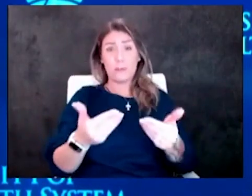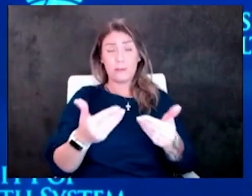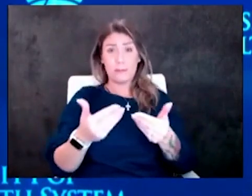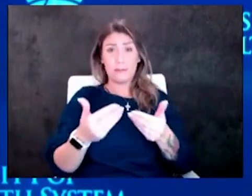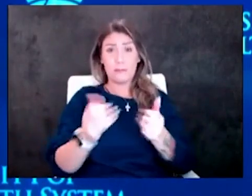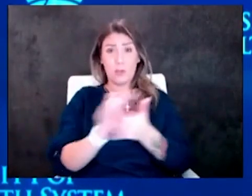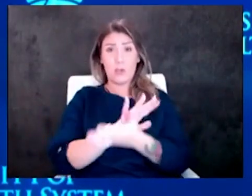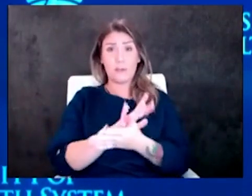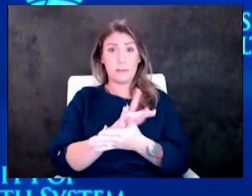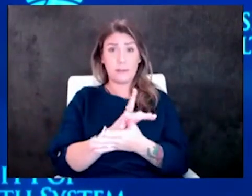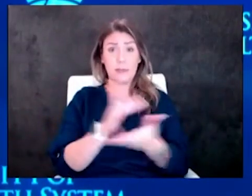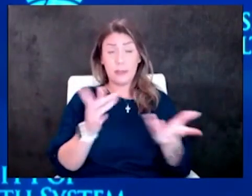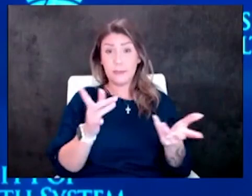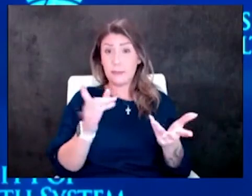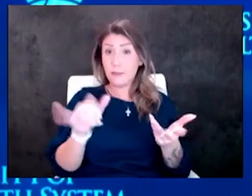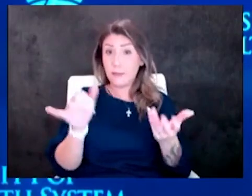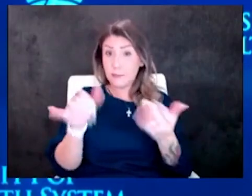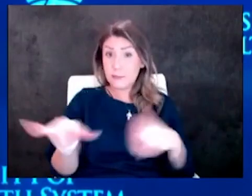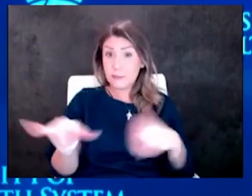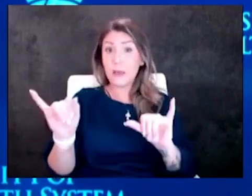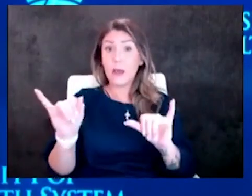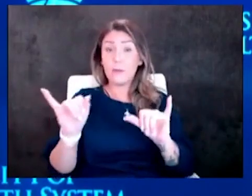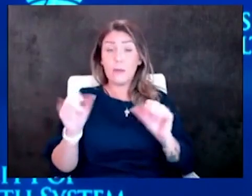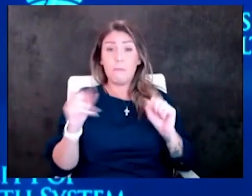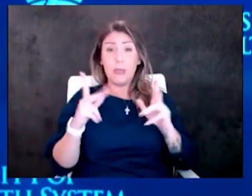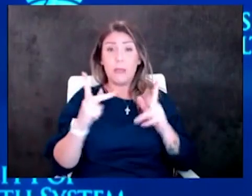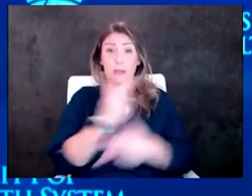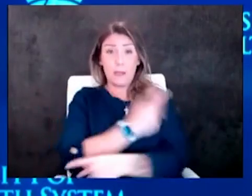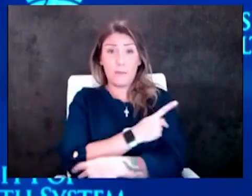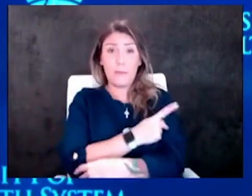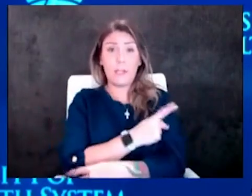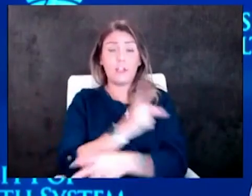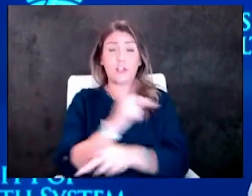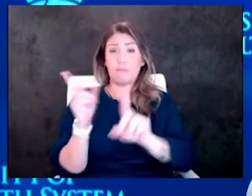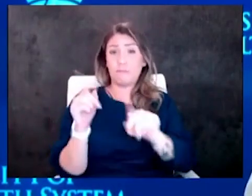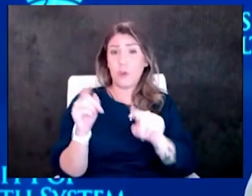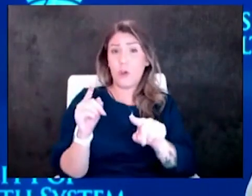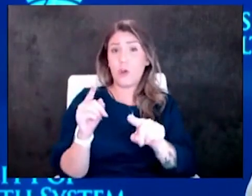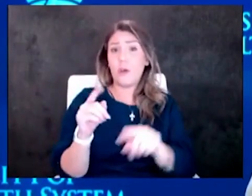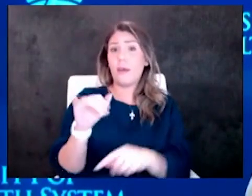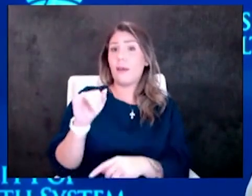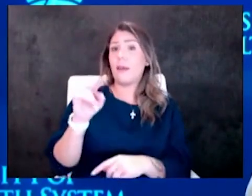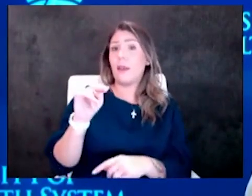uncommon process, by the way. Lots of patients can get for different things. We call them infiltrates in the lung.